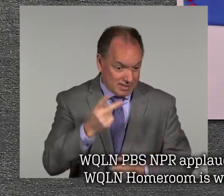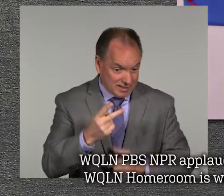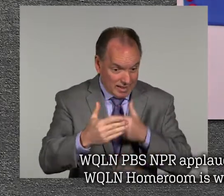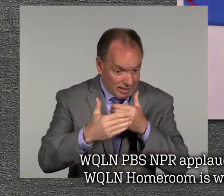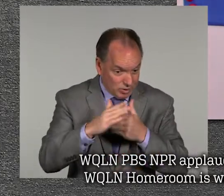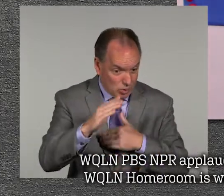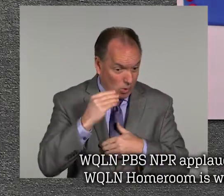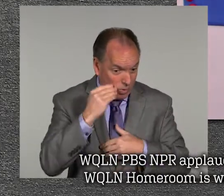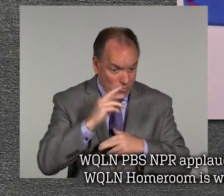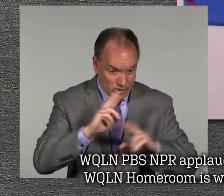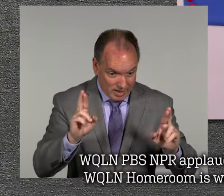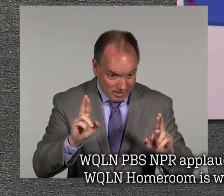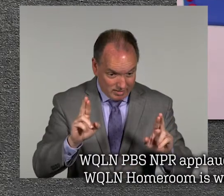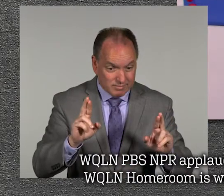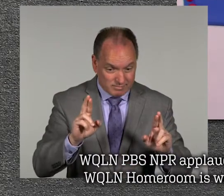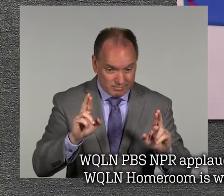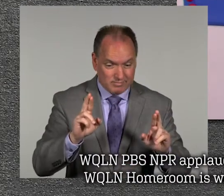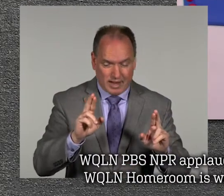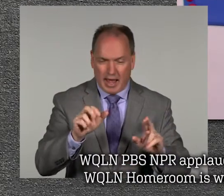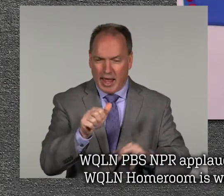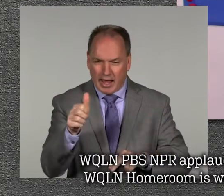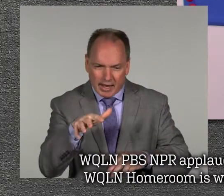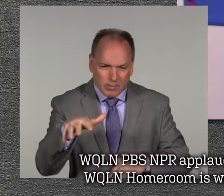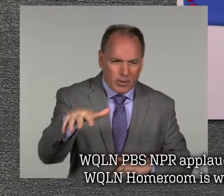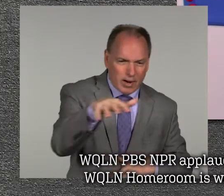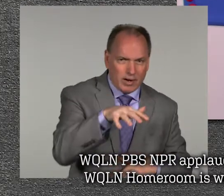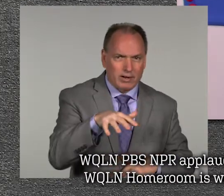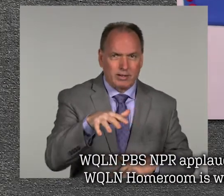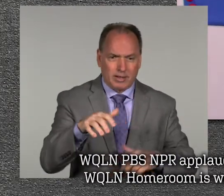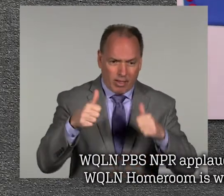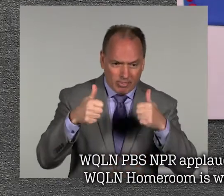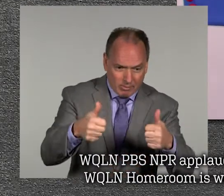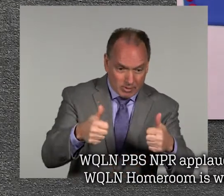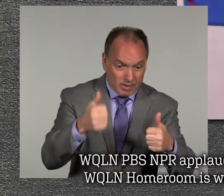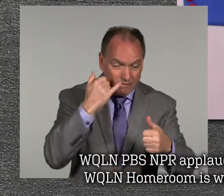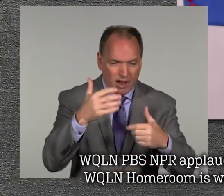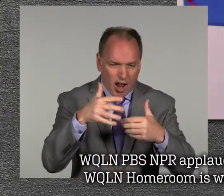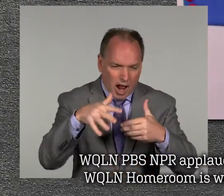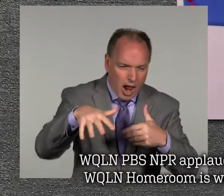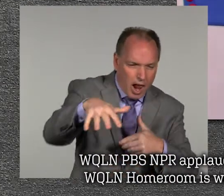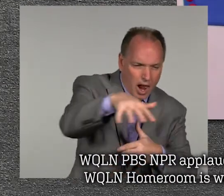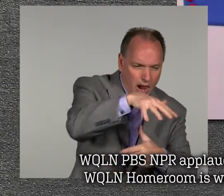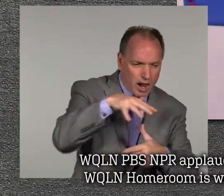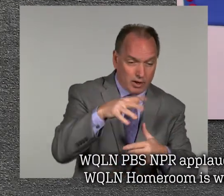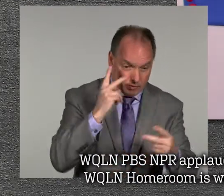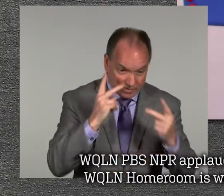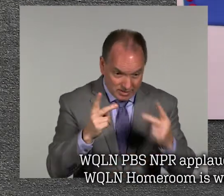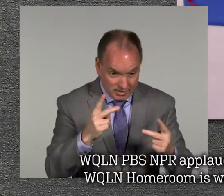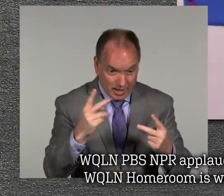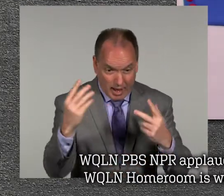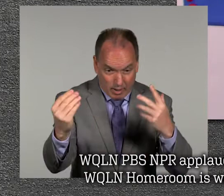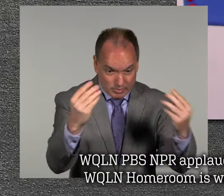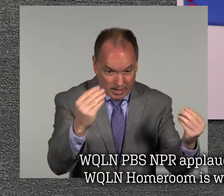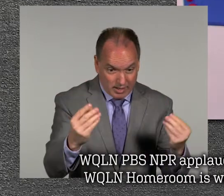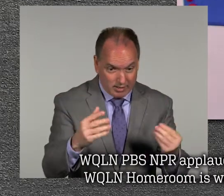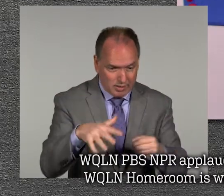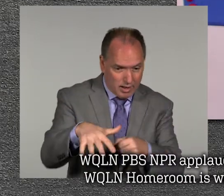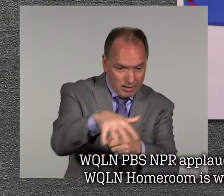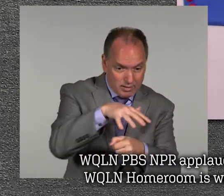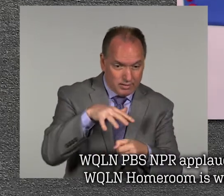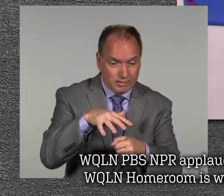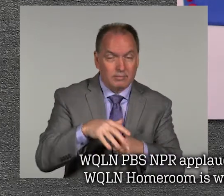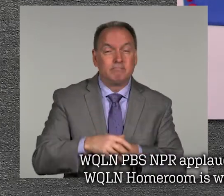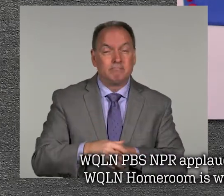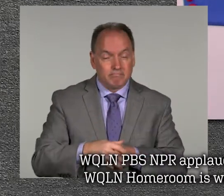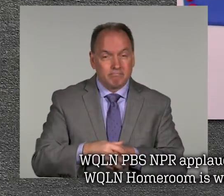you've ever seen a bunny outside anywhere. So I want you to give me a thumbs up if you've ever seen a bunny outside